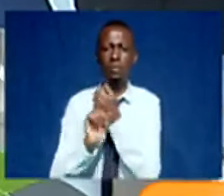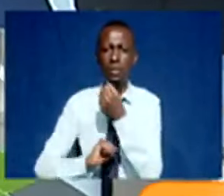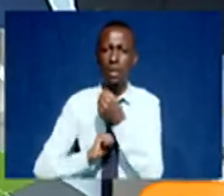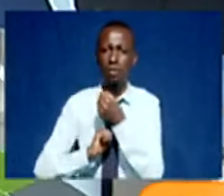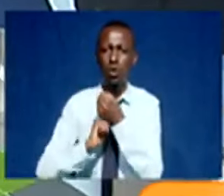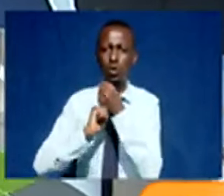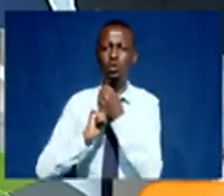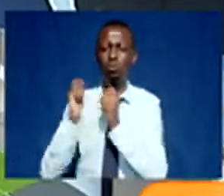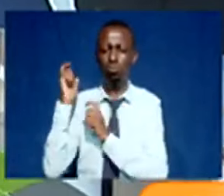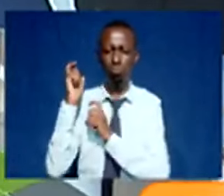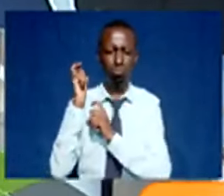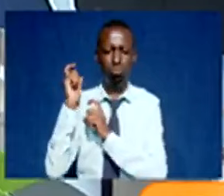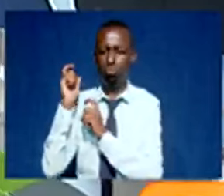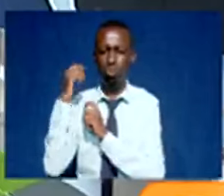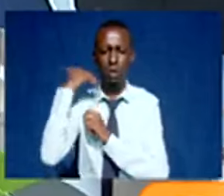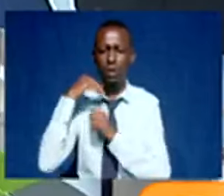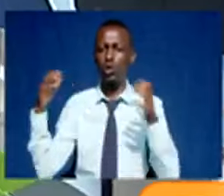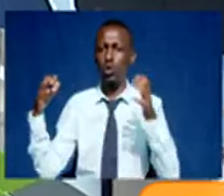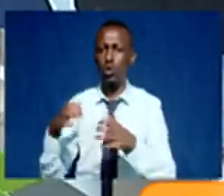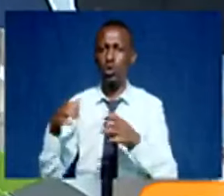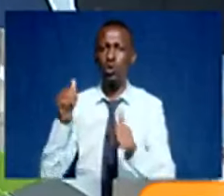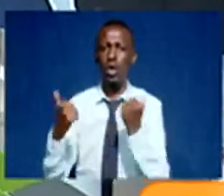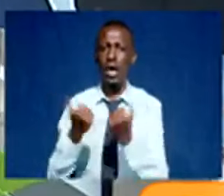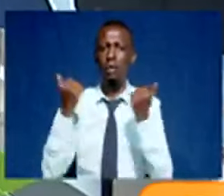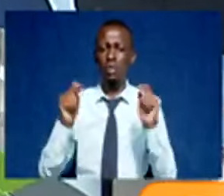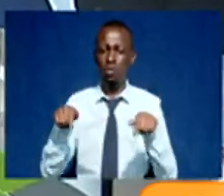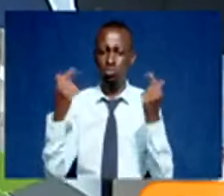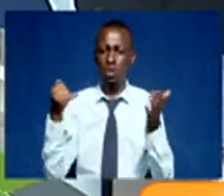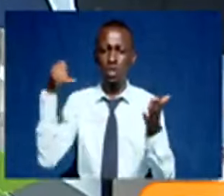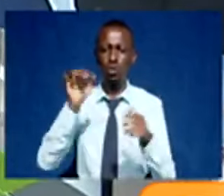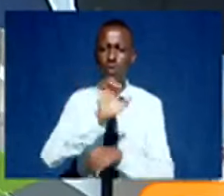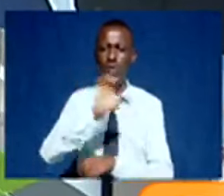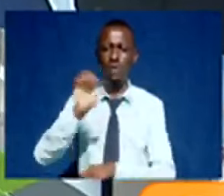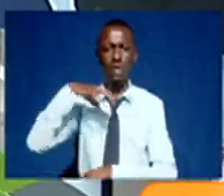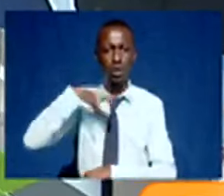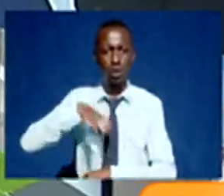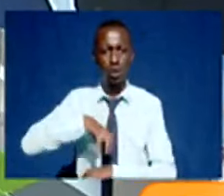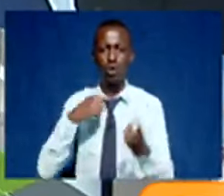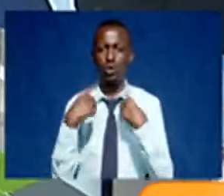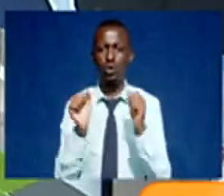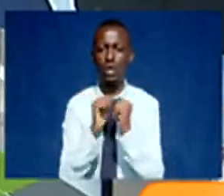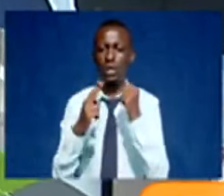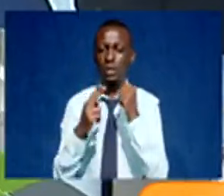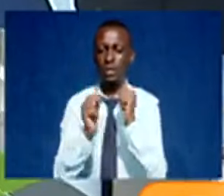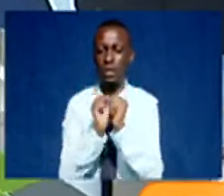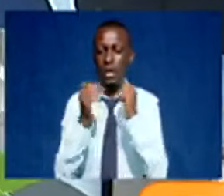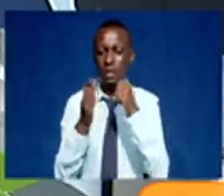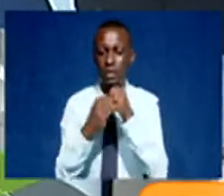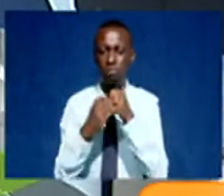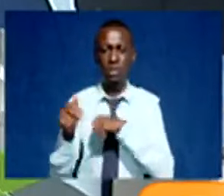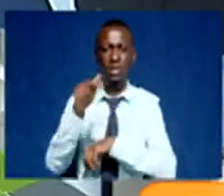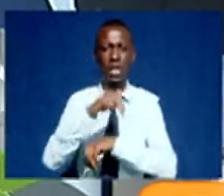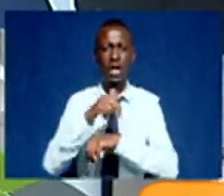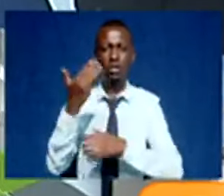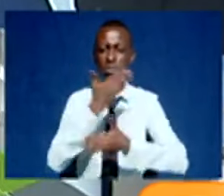armed rebels involved in the war in Eastern Congo. Speaking during the 19th National Dialogue Council that kicked off Tuesday